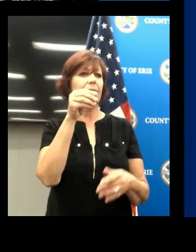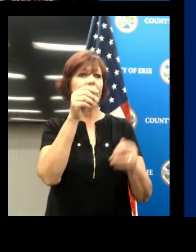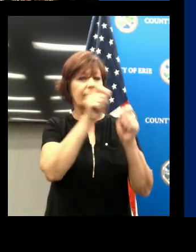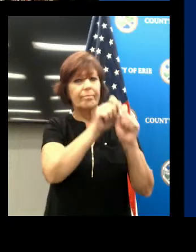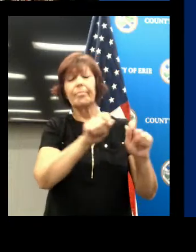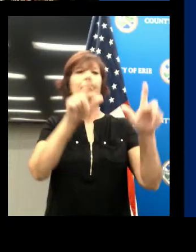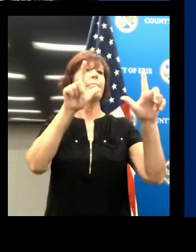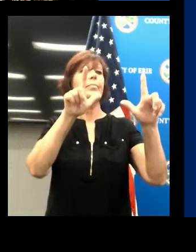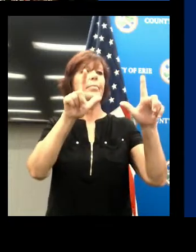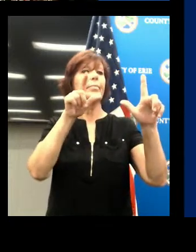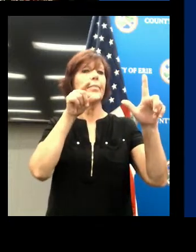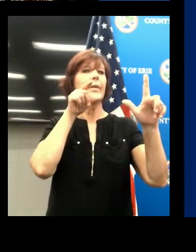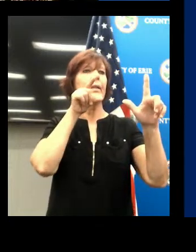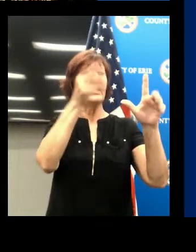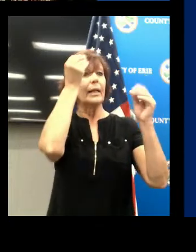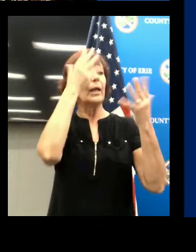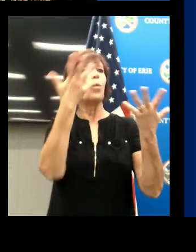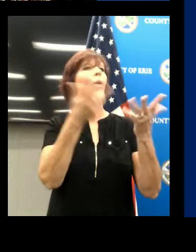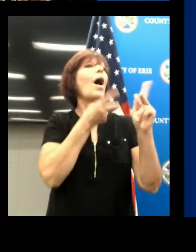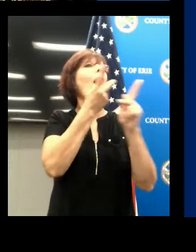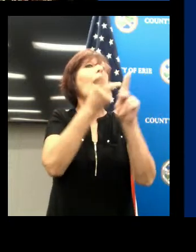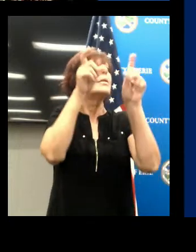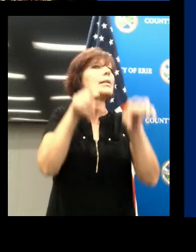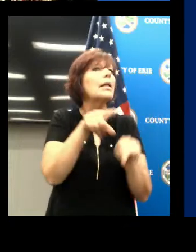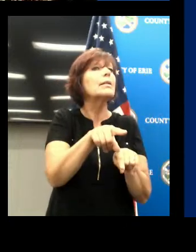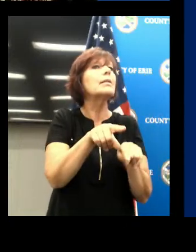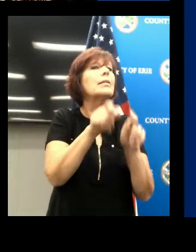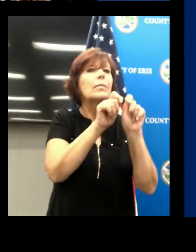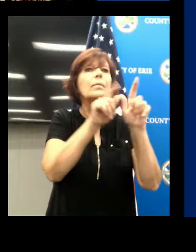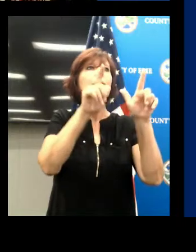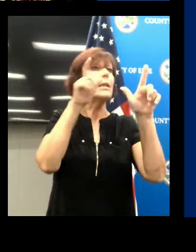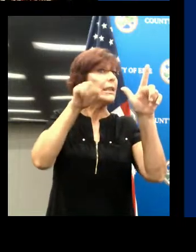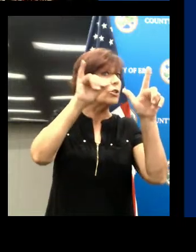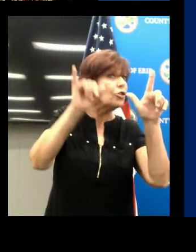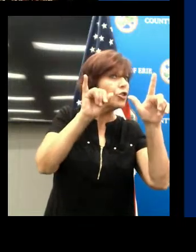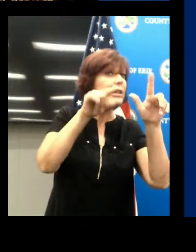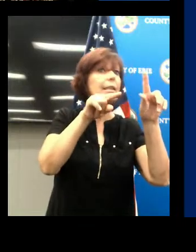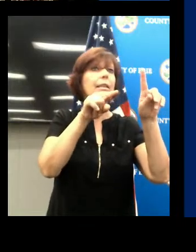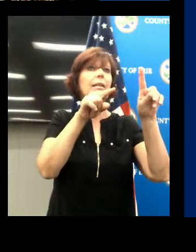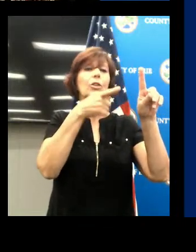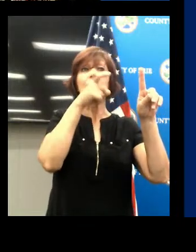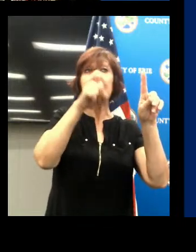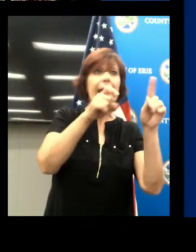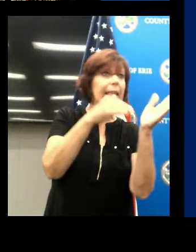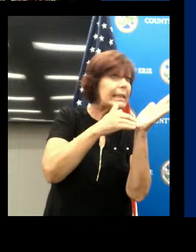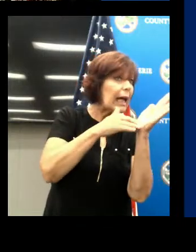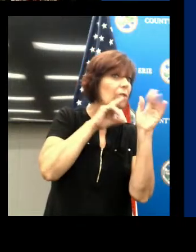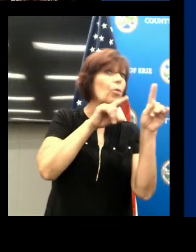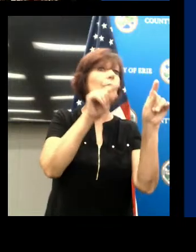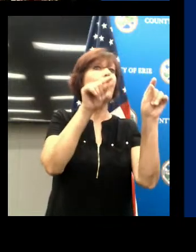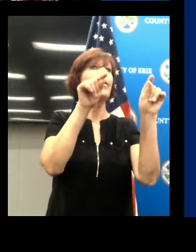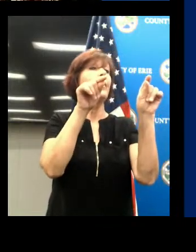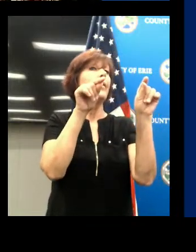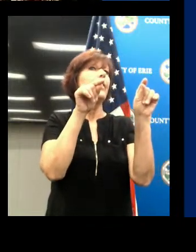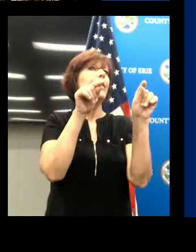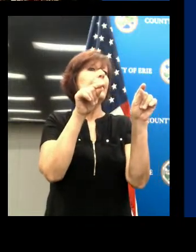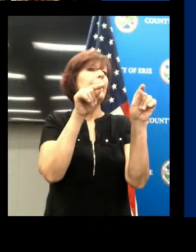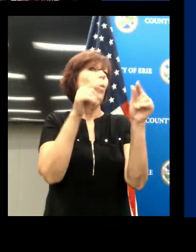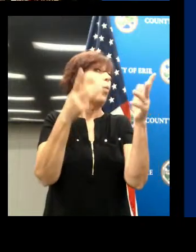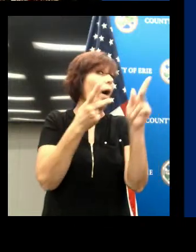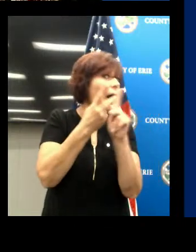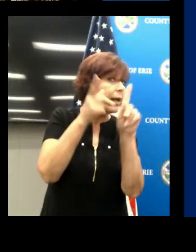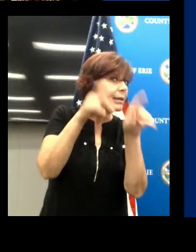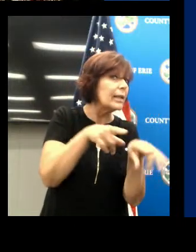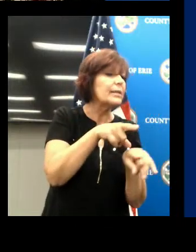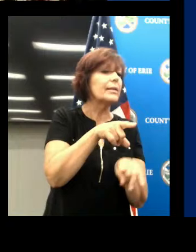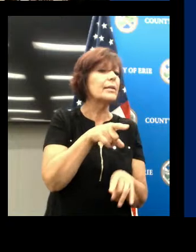will pop up and let you know what type of test is done, if you need insurance or not, if you need a physician's order or not, and what type of testing